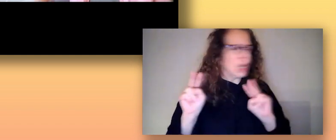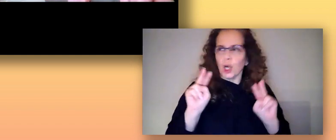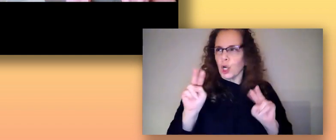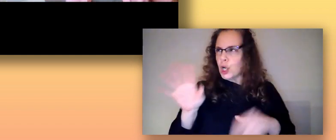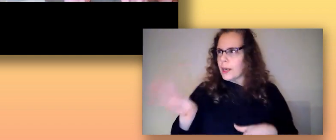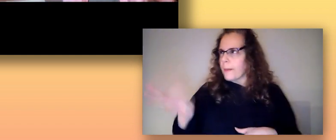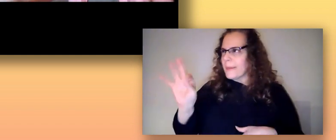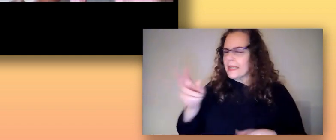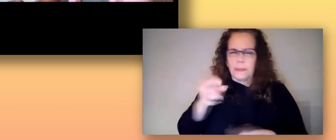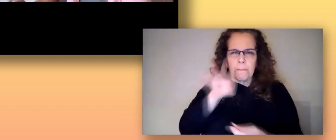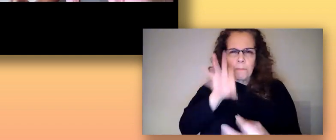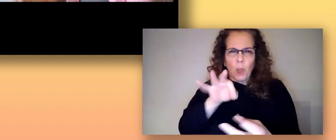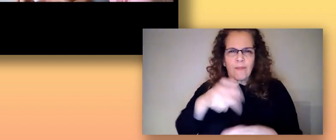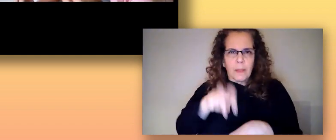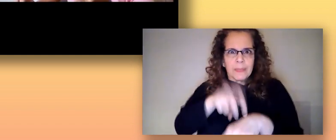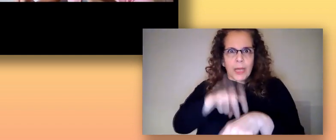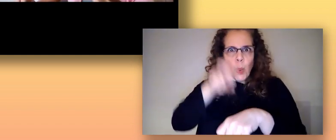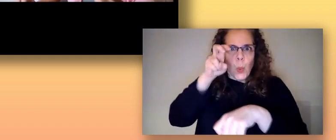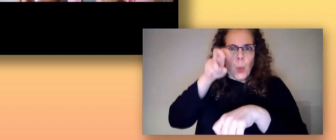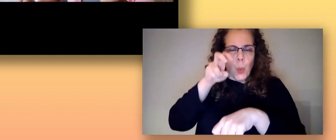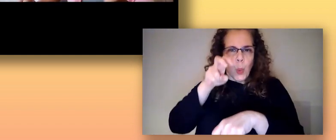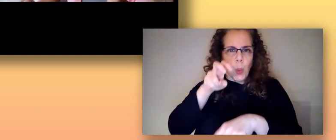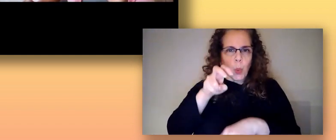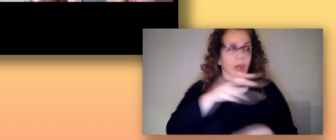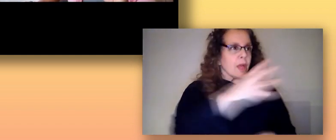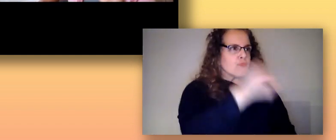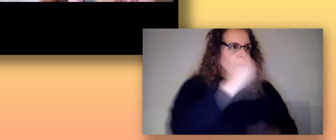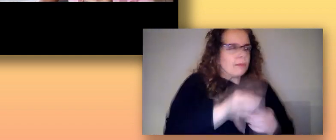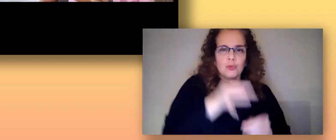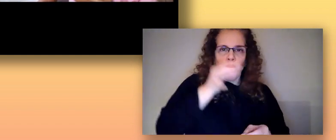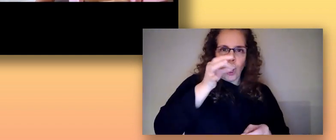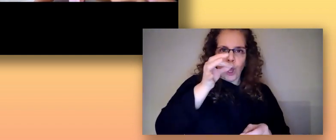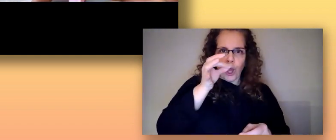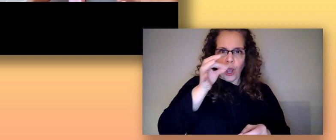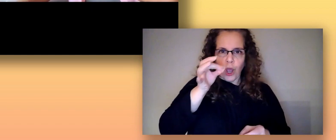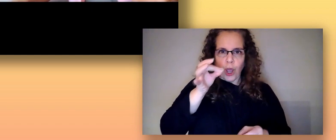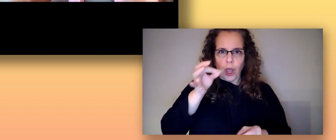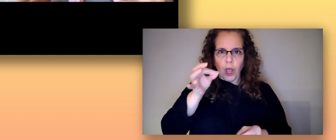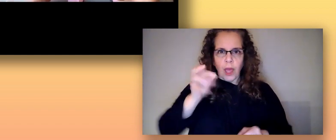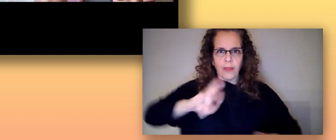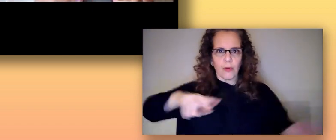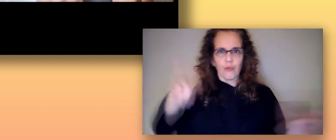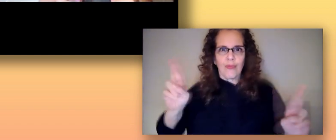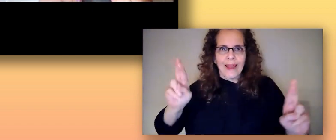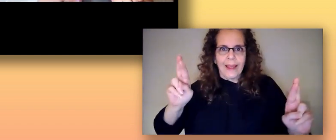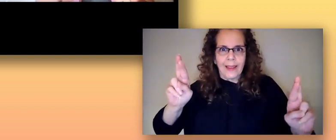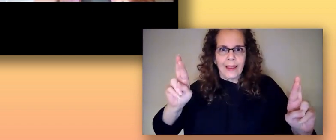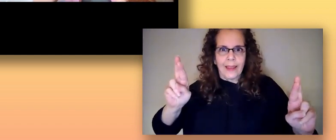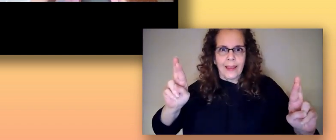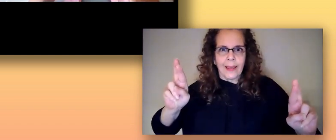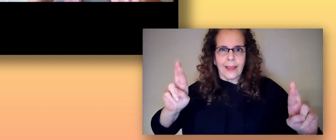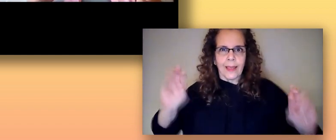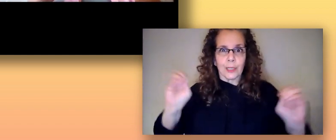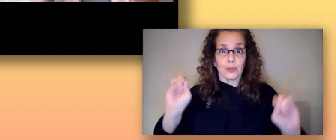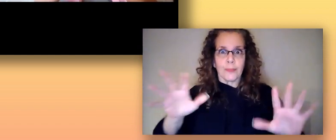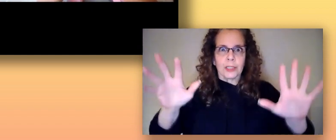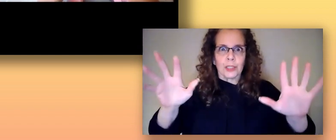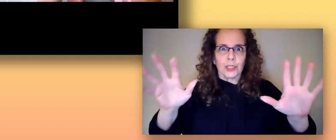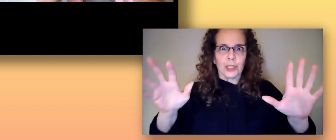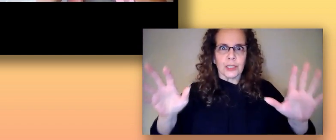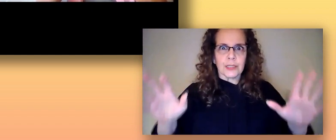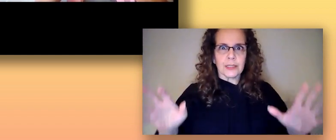finds the perfect potato. He then grabs a straw and gets in place to perform the trick of a lifetime.